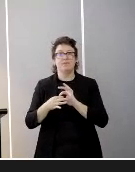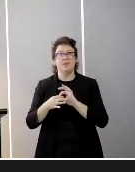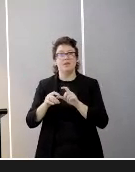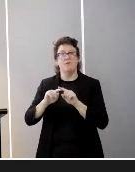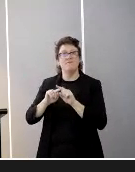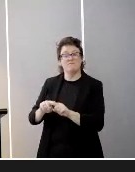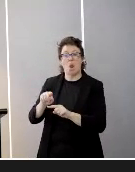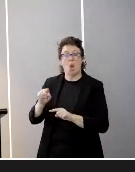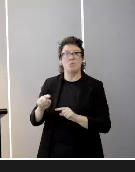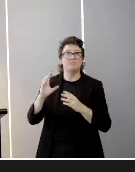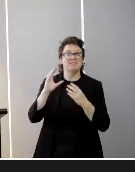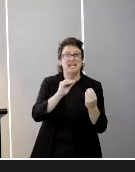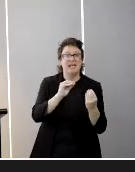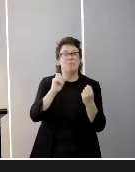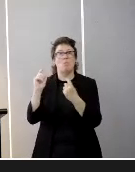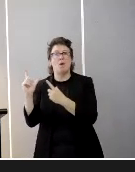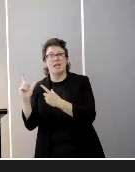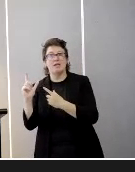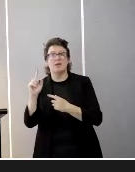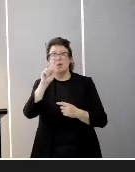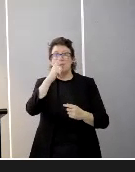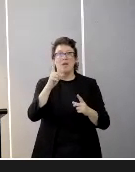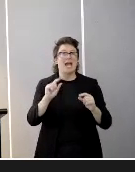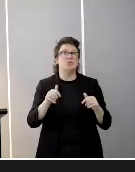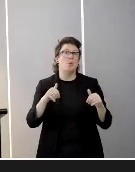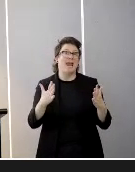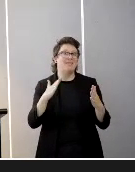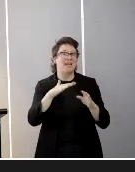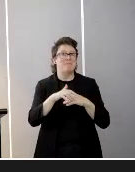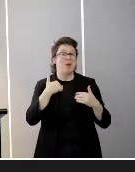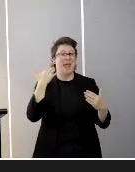sleep-wake types of things. We can't do much about our genes at the moment.